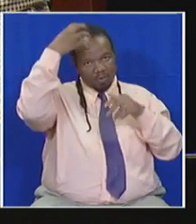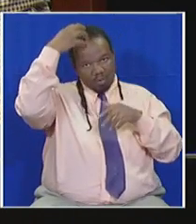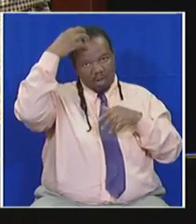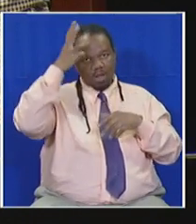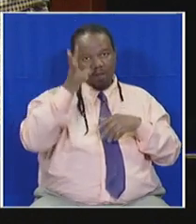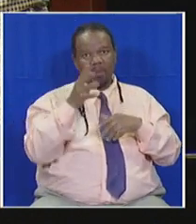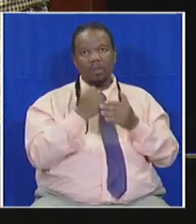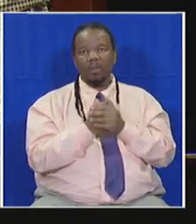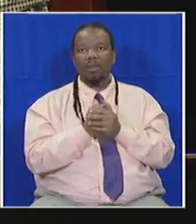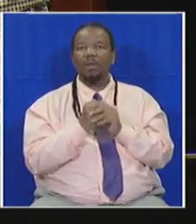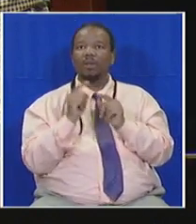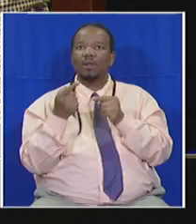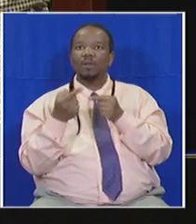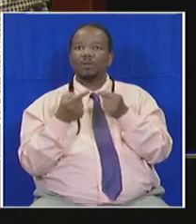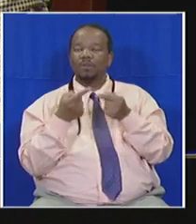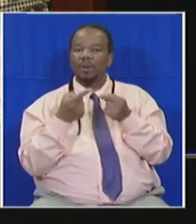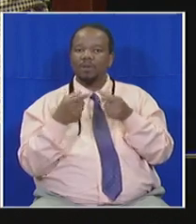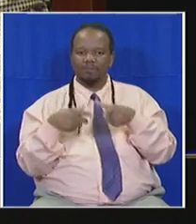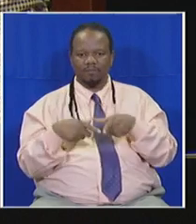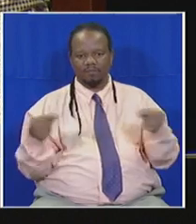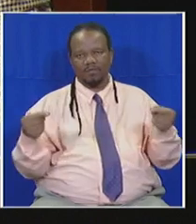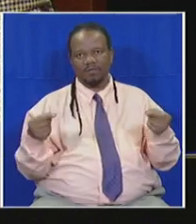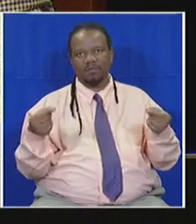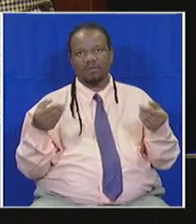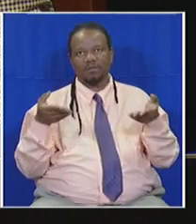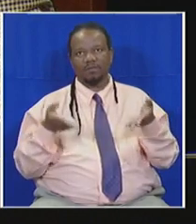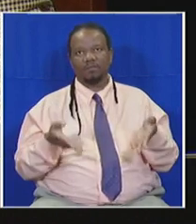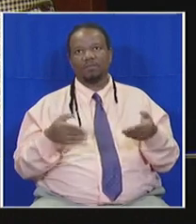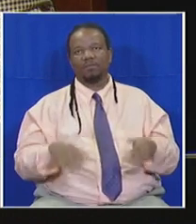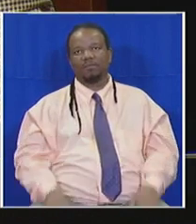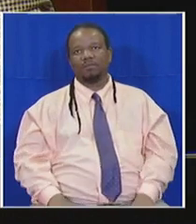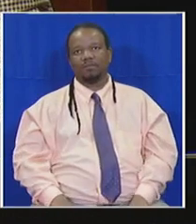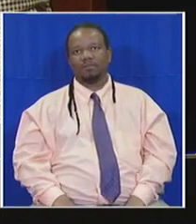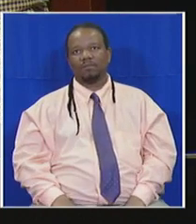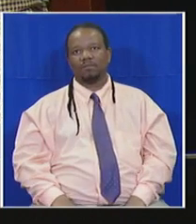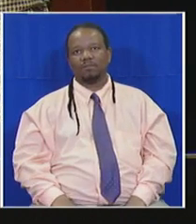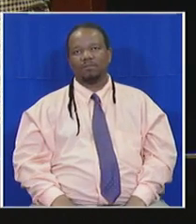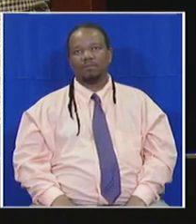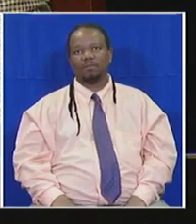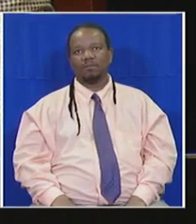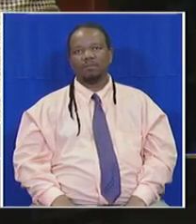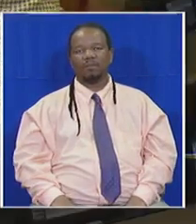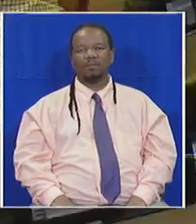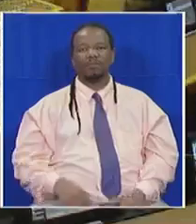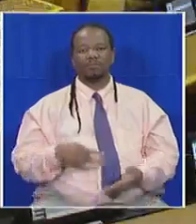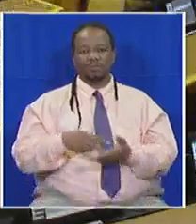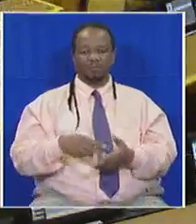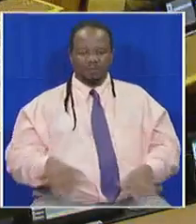That concludes the debate and the business of this mini plenary session. The mini plenary will now rise.